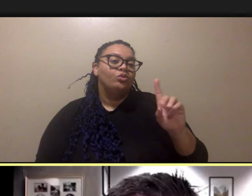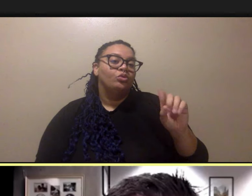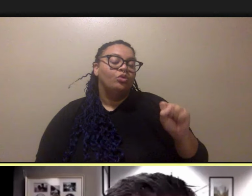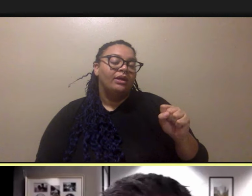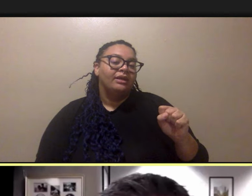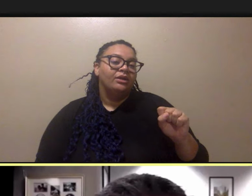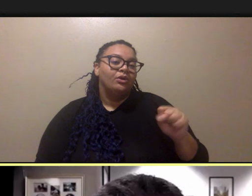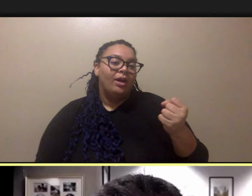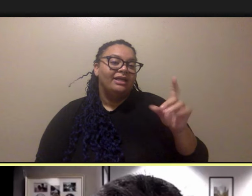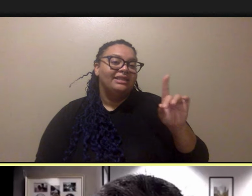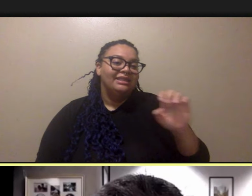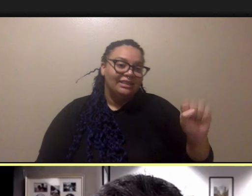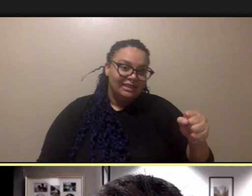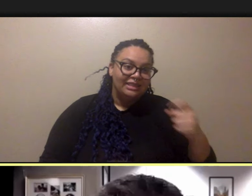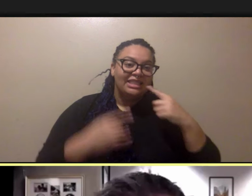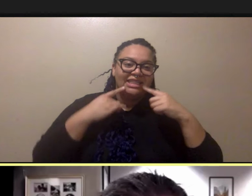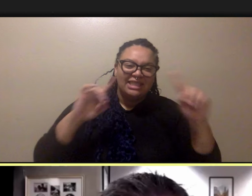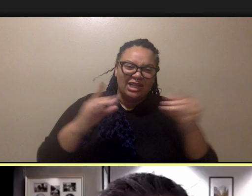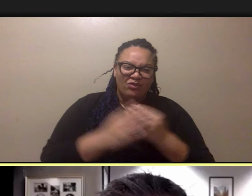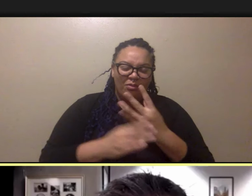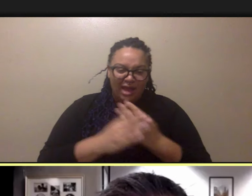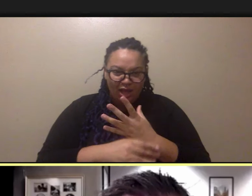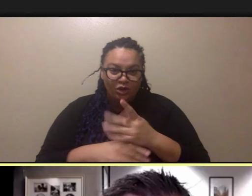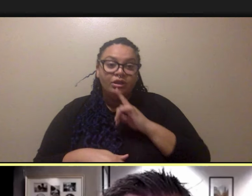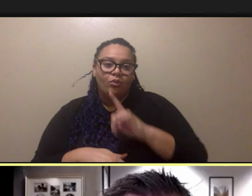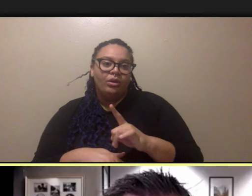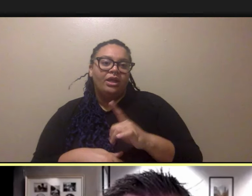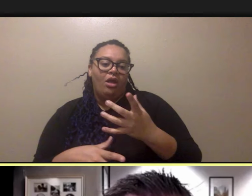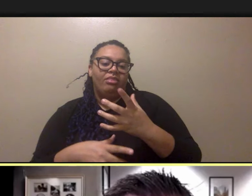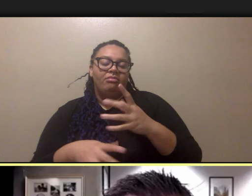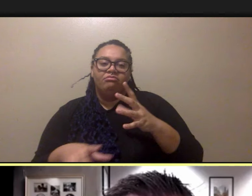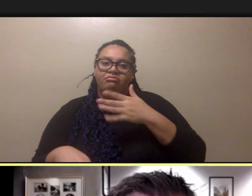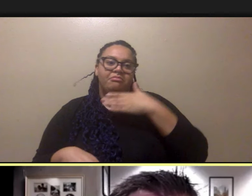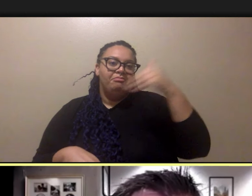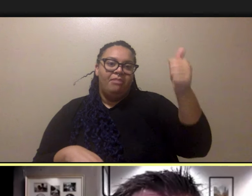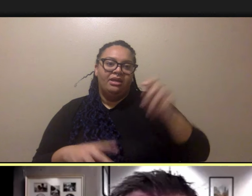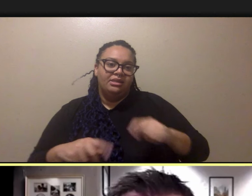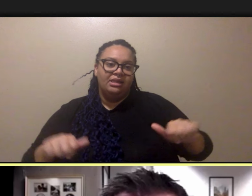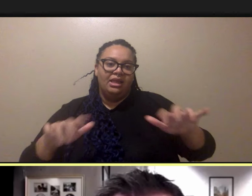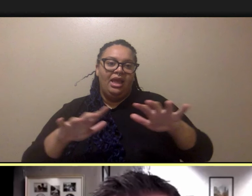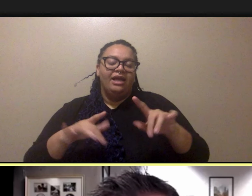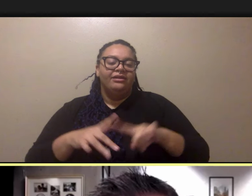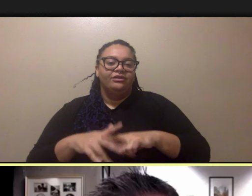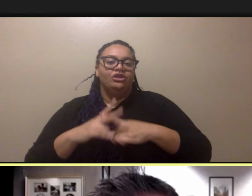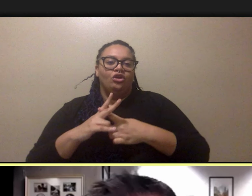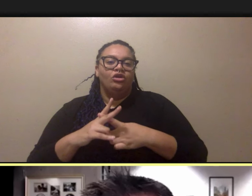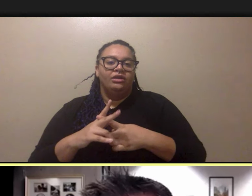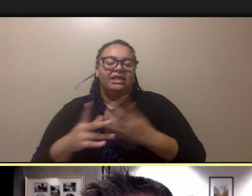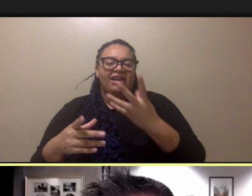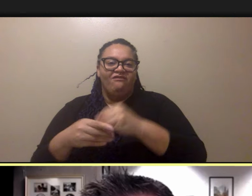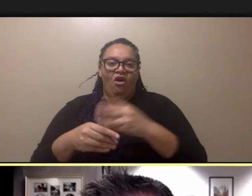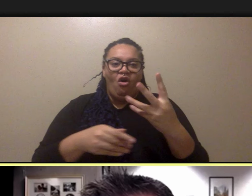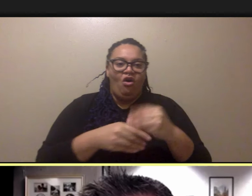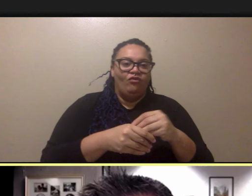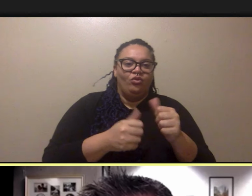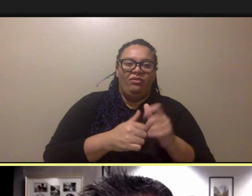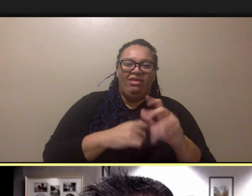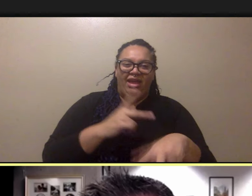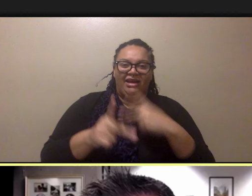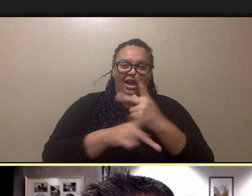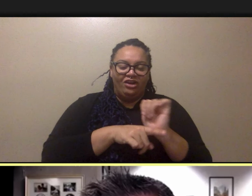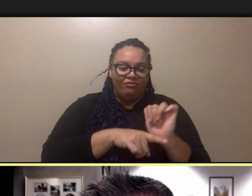the ones who got the on the ground floor and got the best land, they started engaging in that kind of practice. So